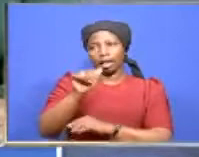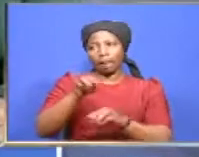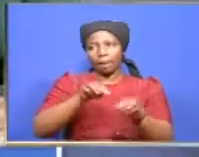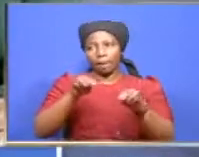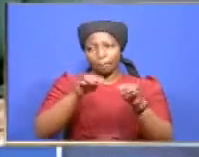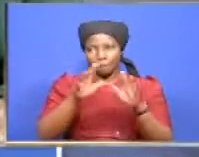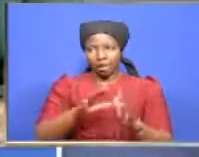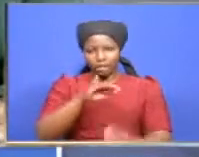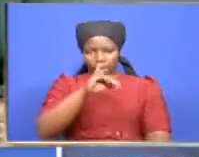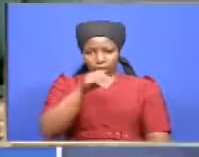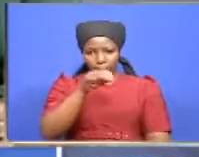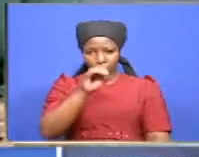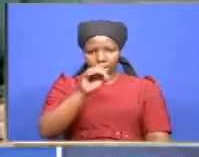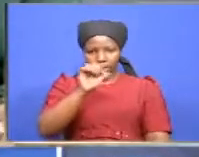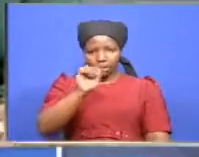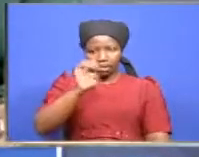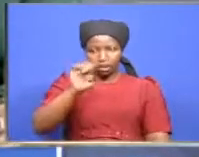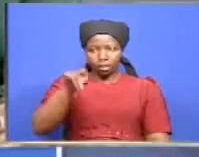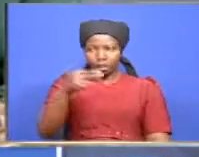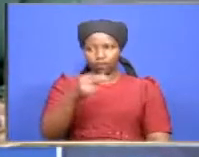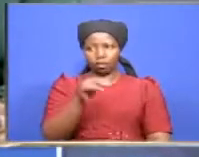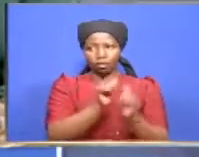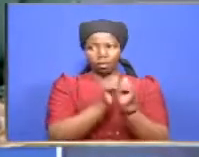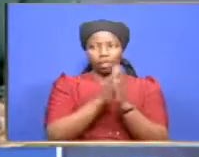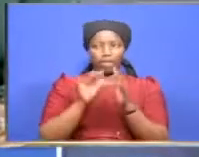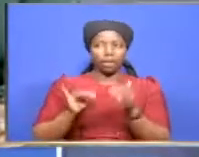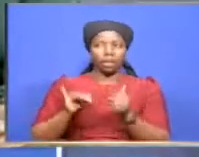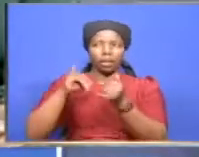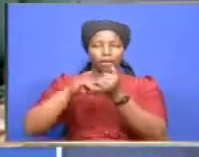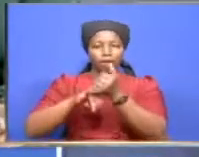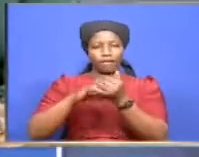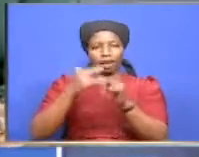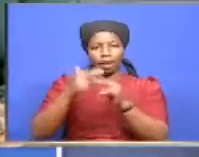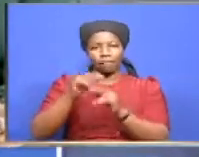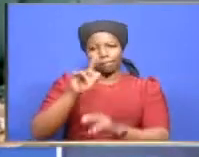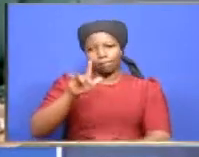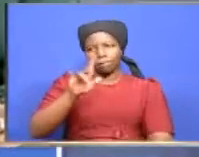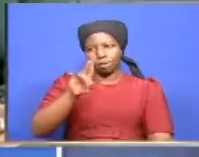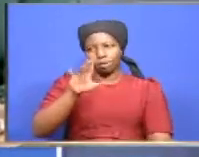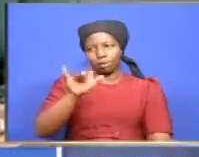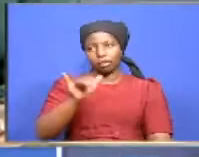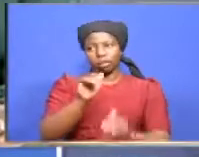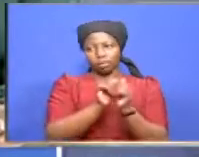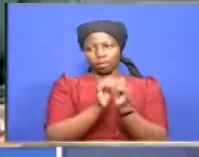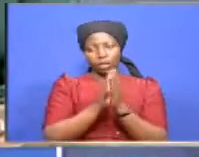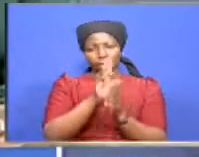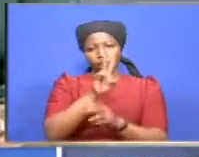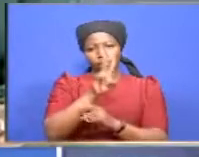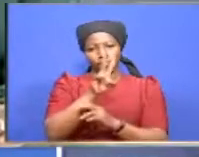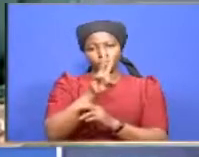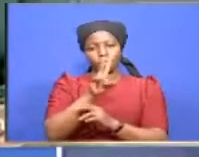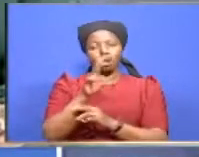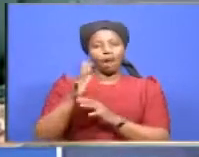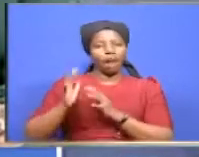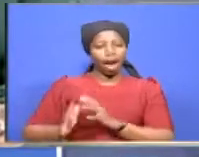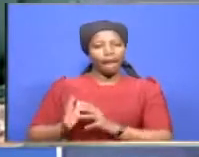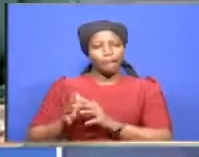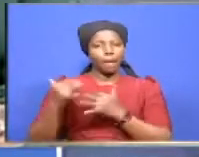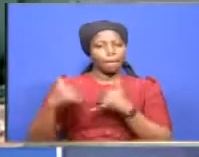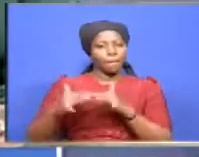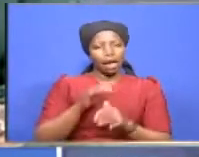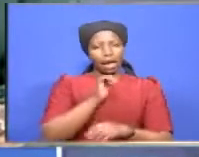Joseph Gekonyo, and the wife, Lucy Kanangi, and also the two rugby players who are Alex Alaba and